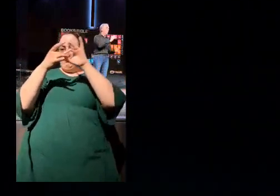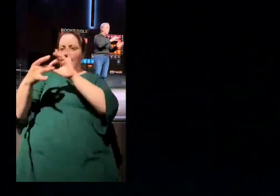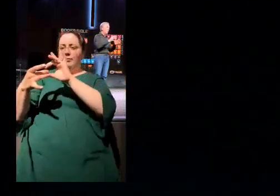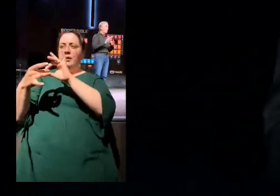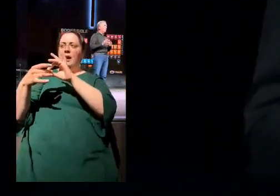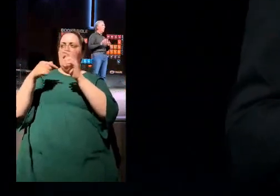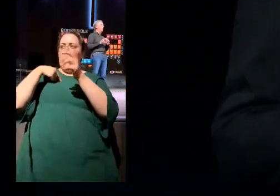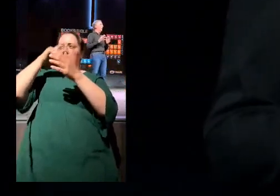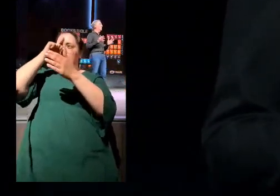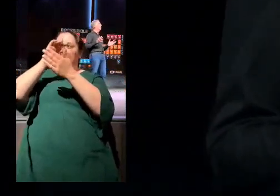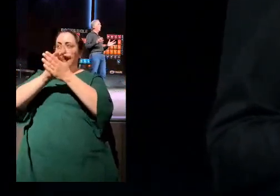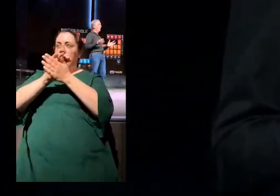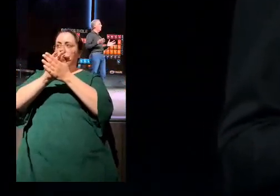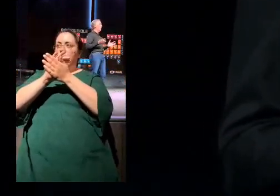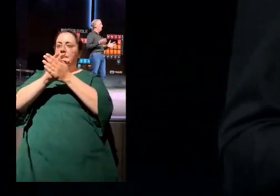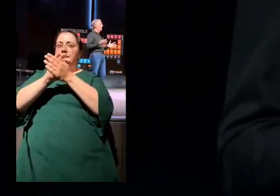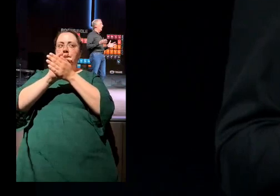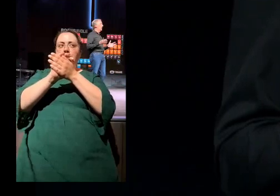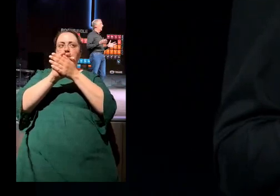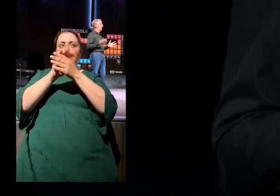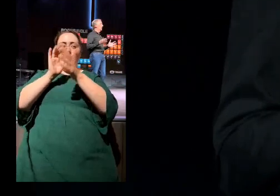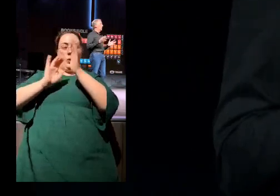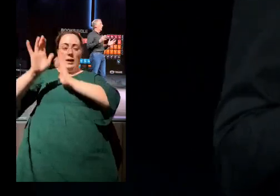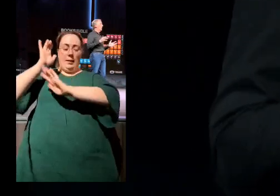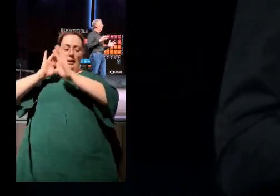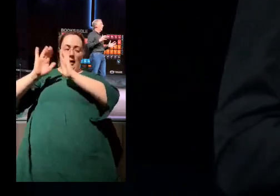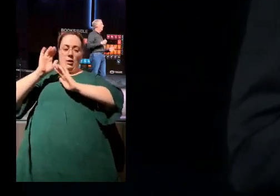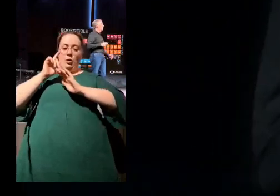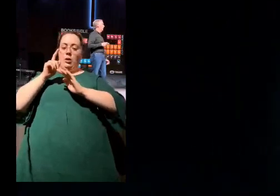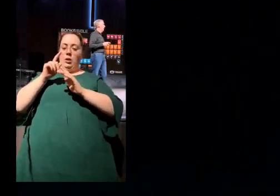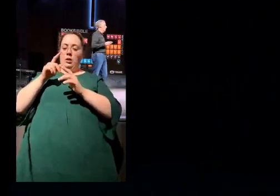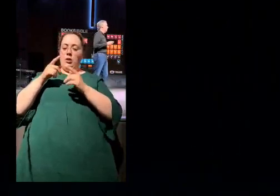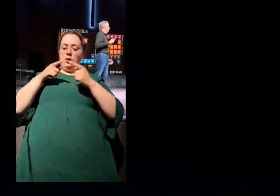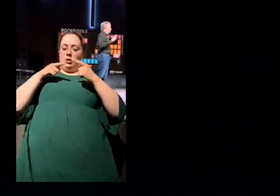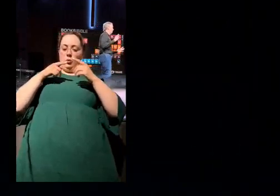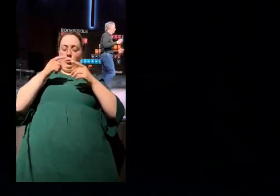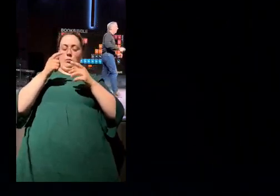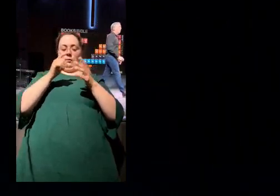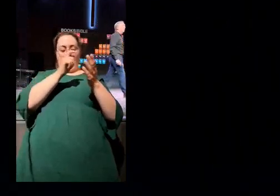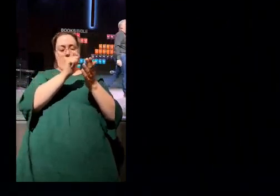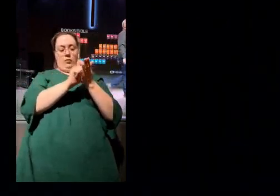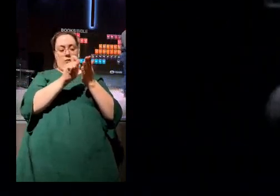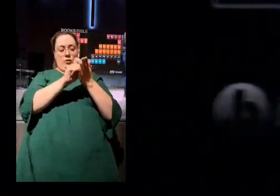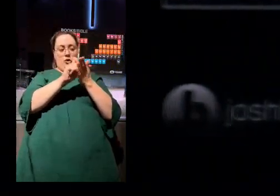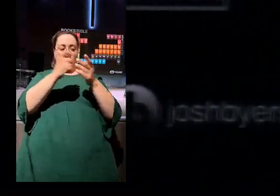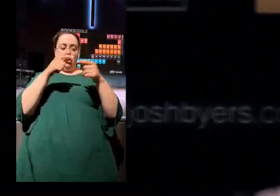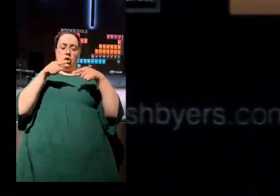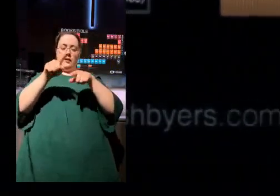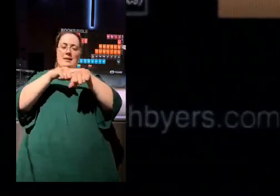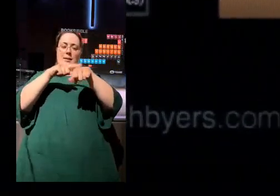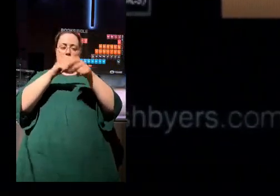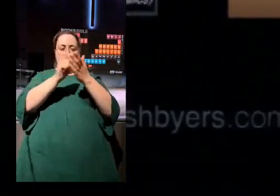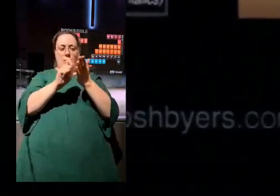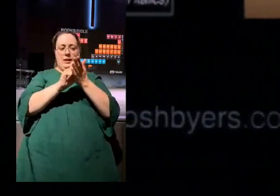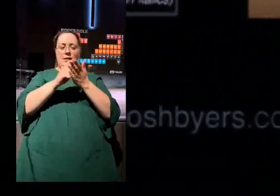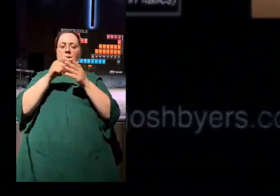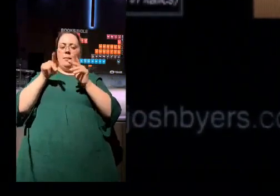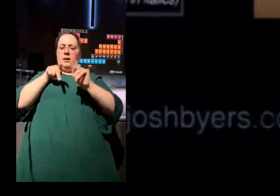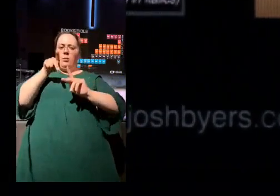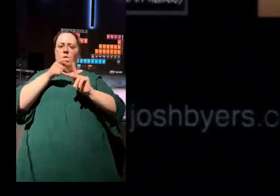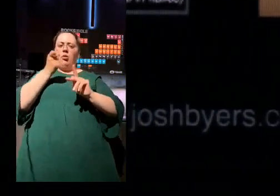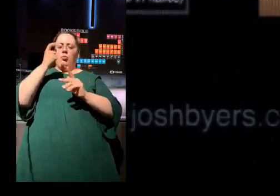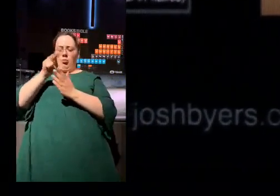was first written understood what was being said better than what we do today, my opinion. The Bible